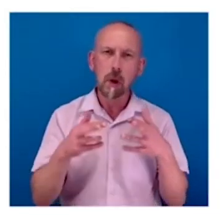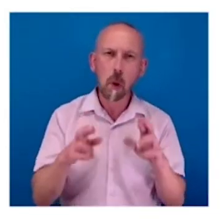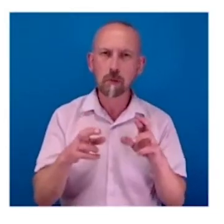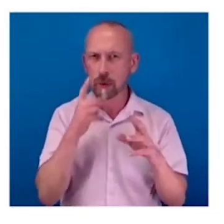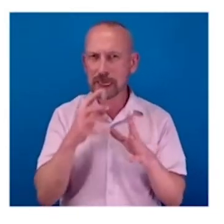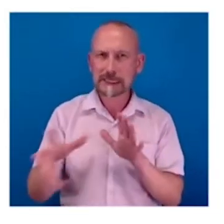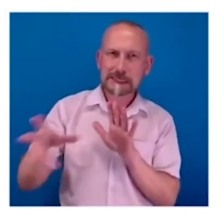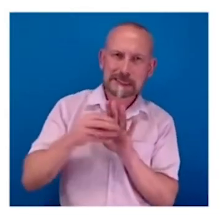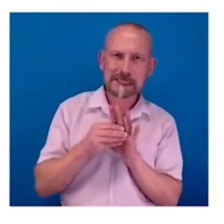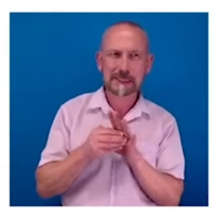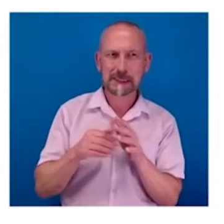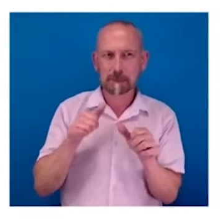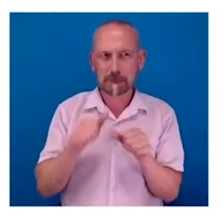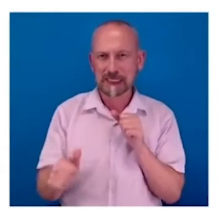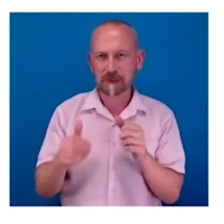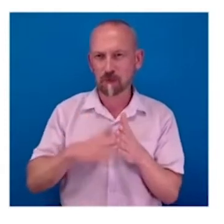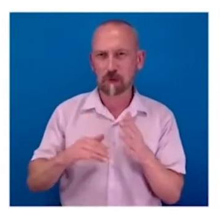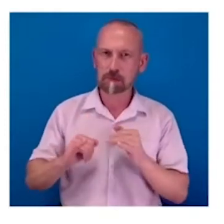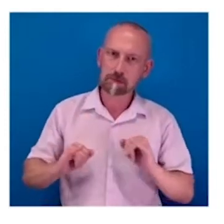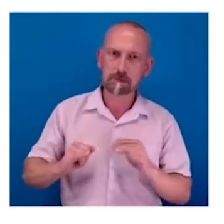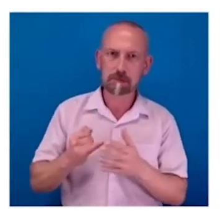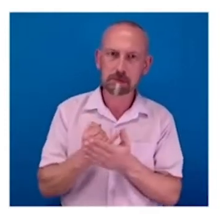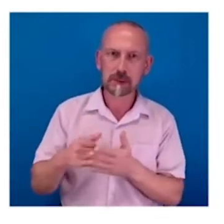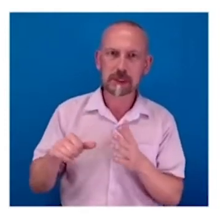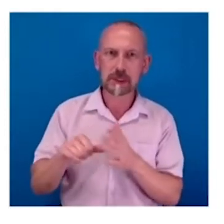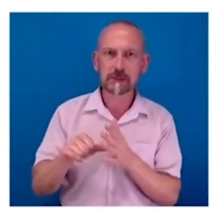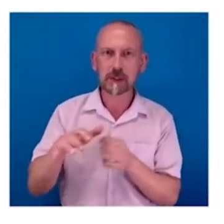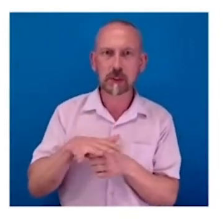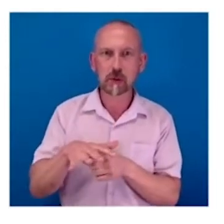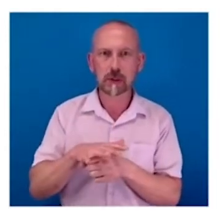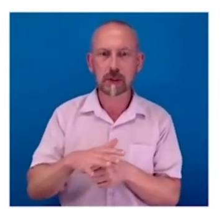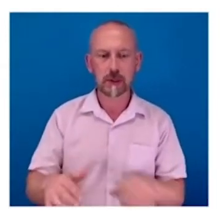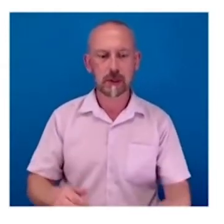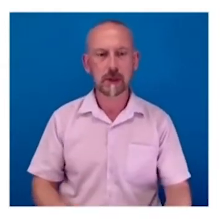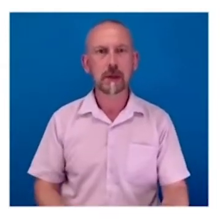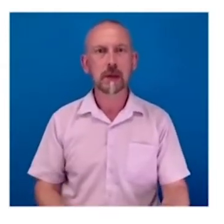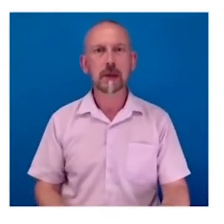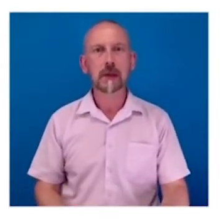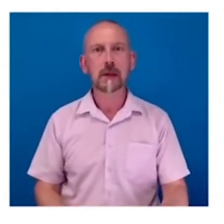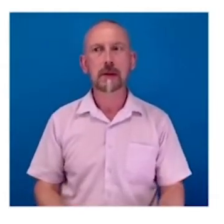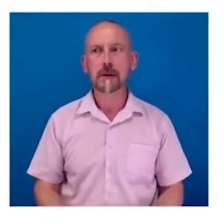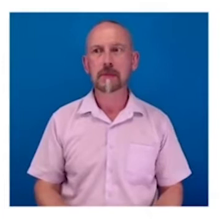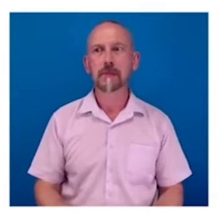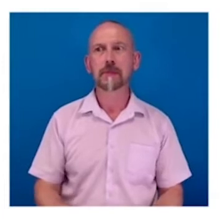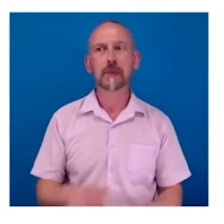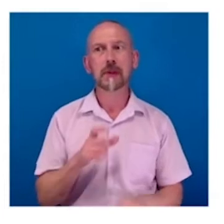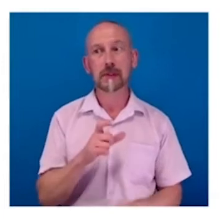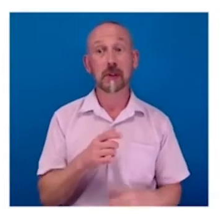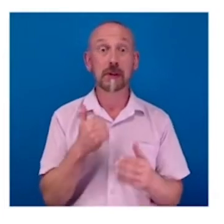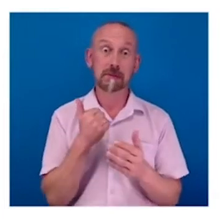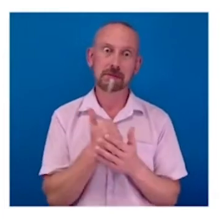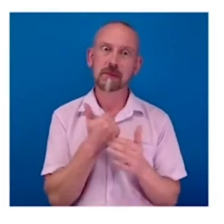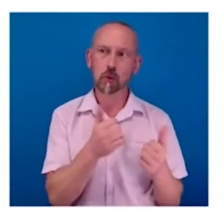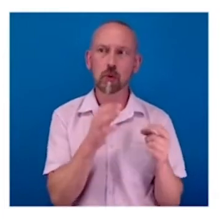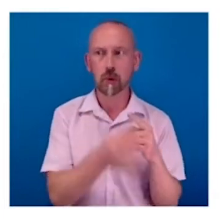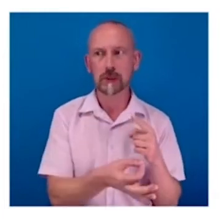Even though I tell you what, I want to go back to Israel. Amazing conference. So I'm ready to get back on the phone anytime.